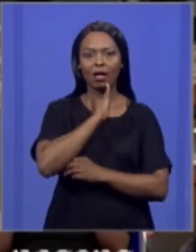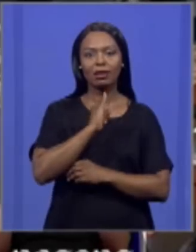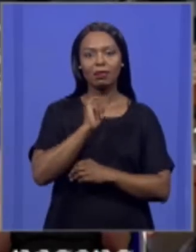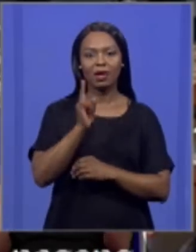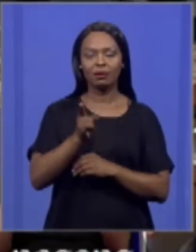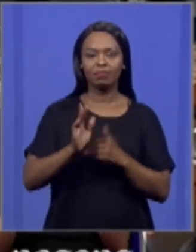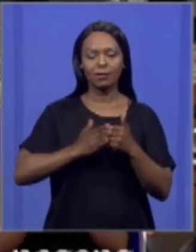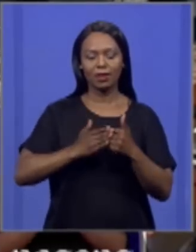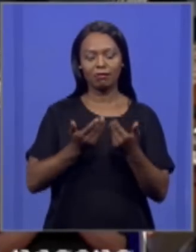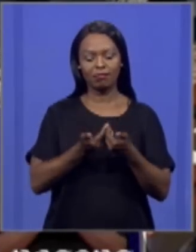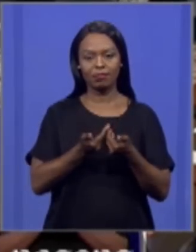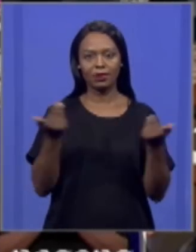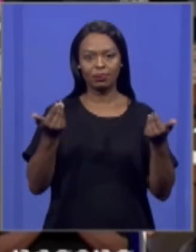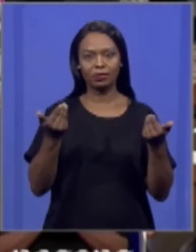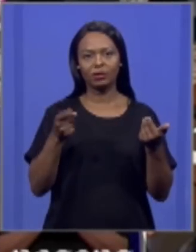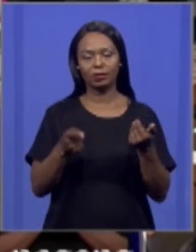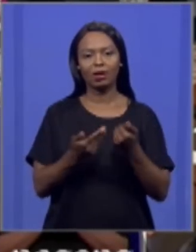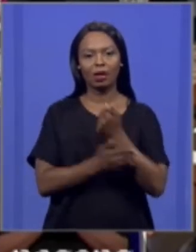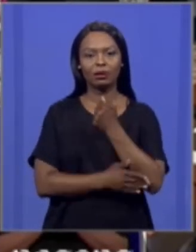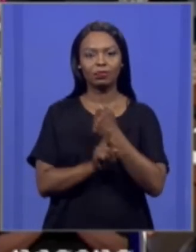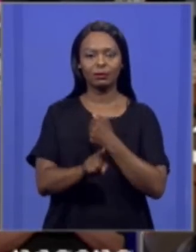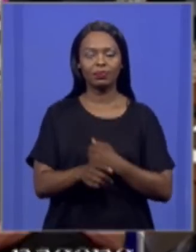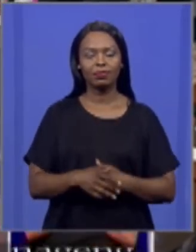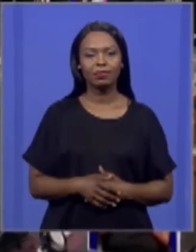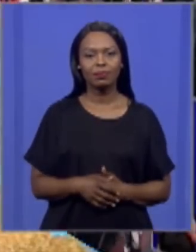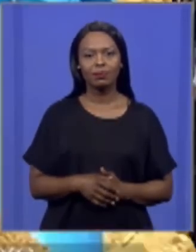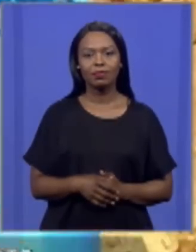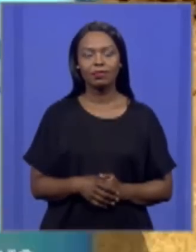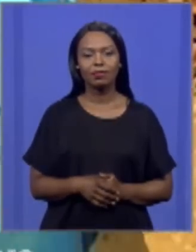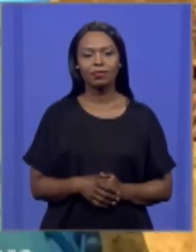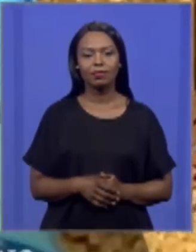fediše dikamano le naga yeo.